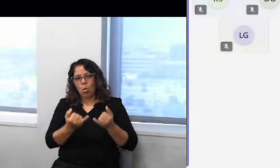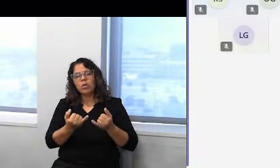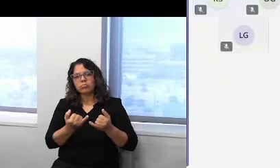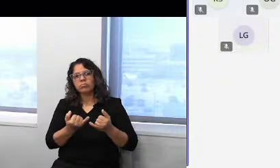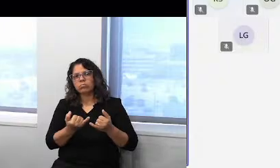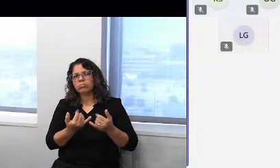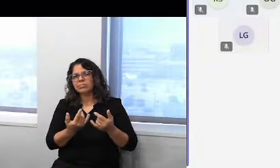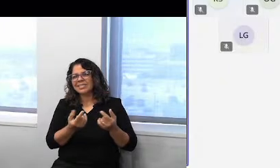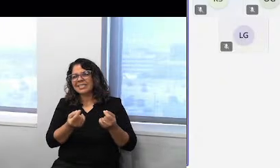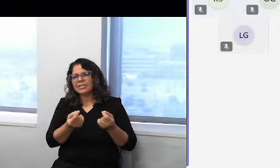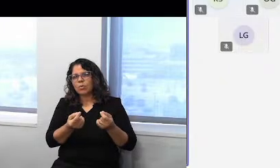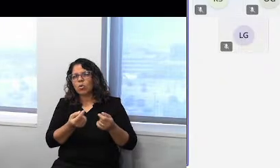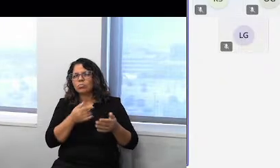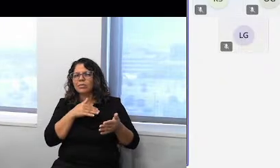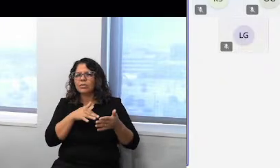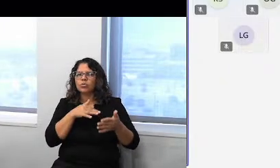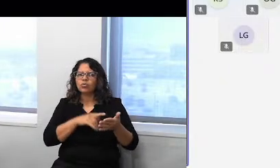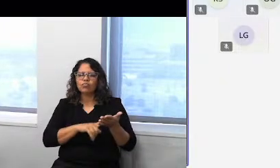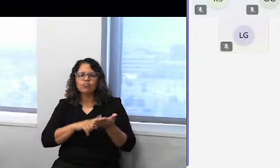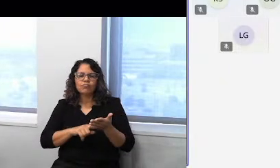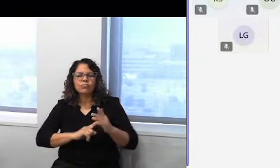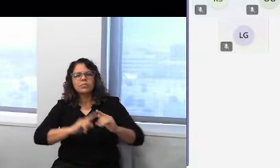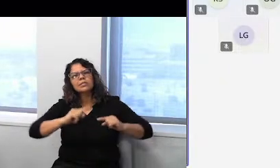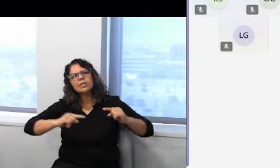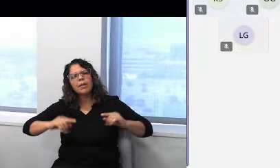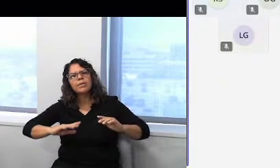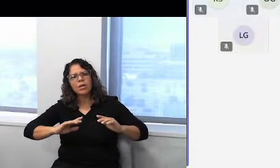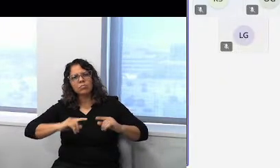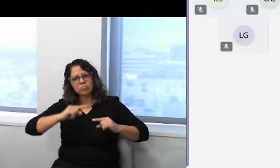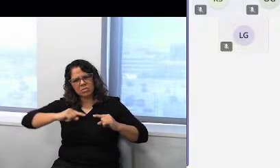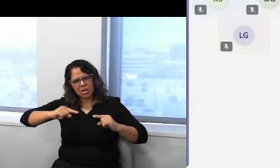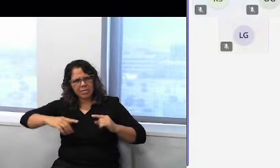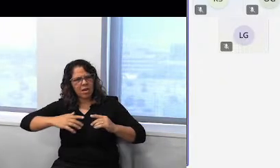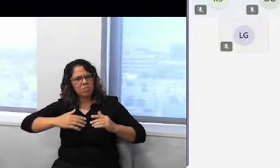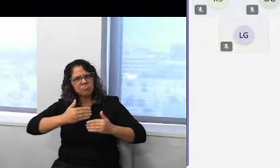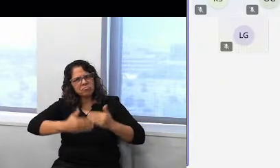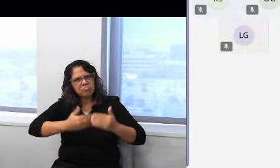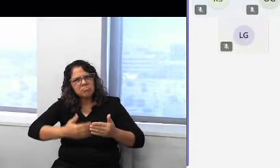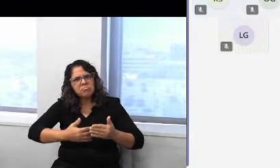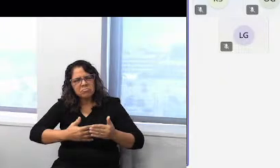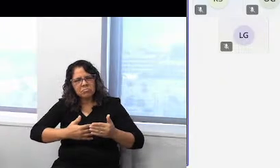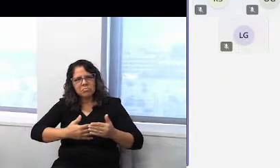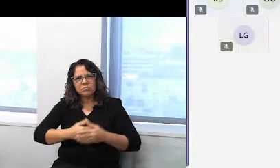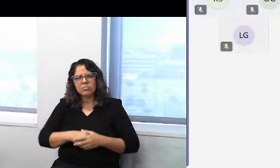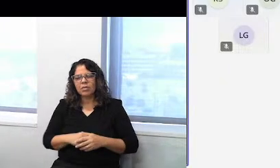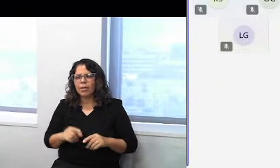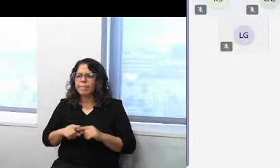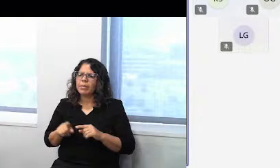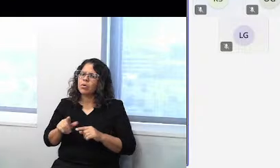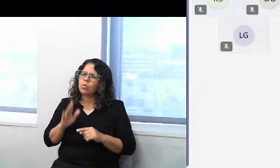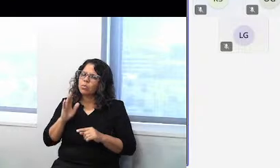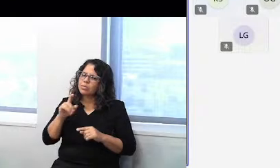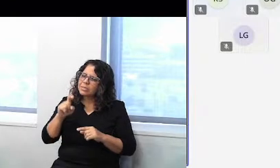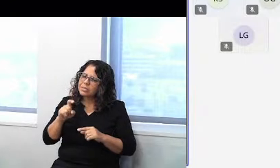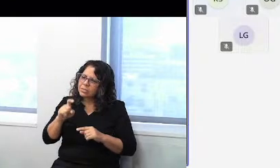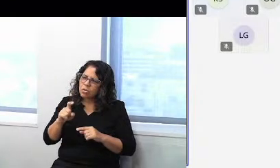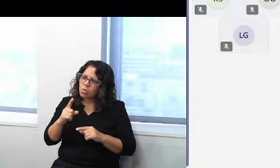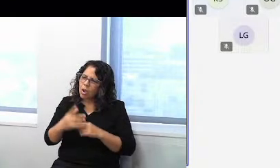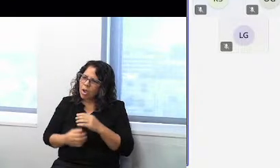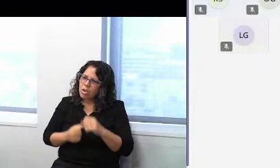whenever, and then your internal expectation is that it will take another year on top of that to do the studies. Right? No more than a year, that's Okay. correct. Thank